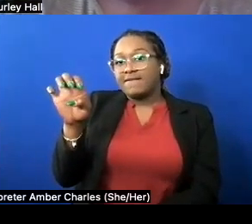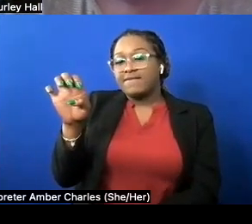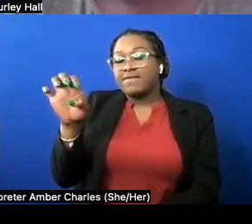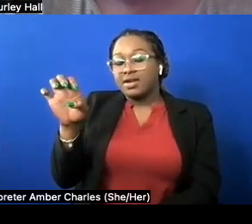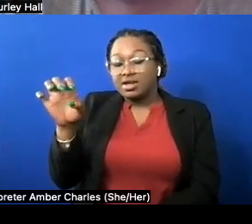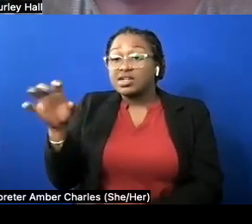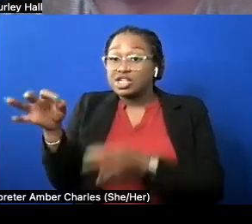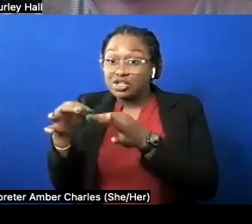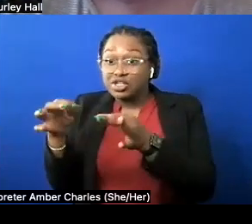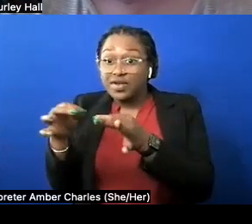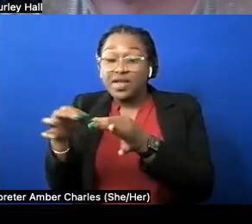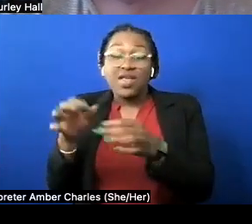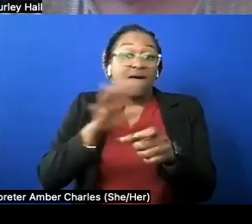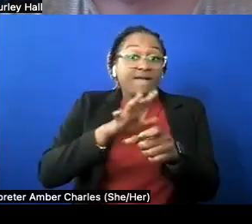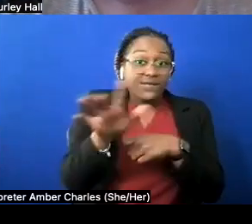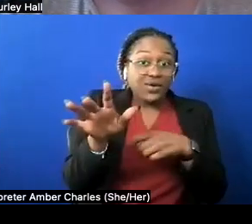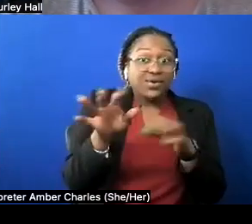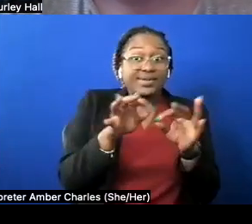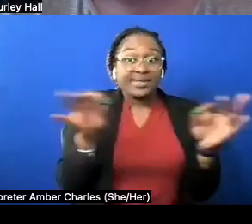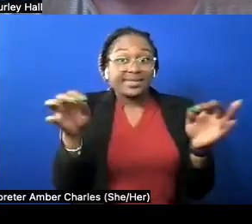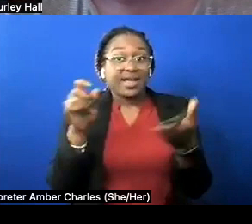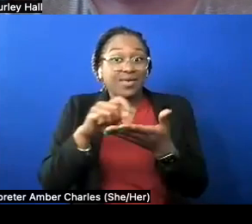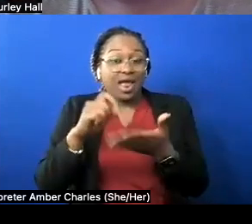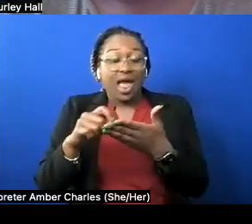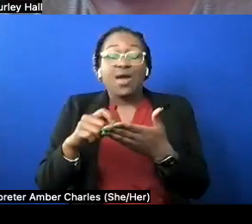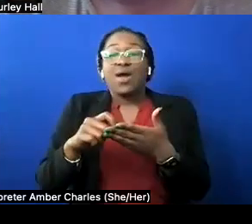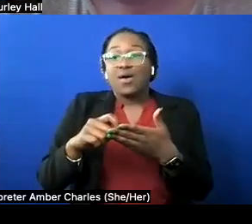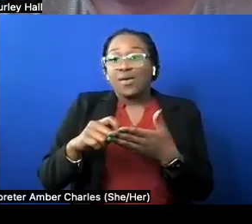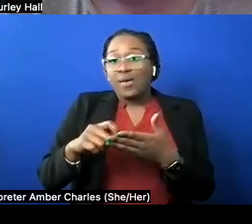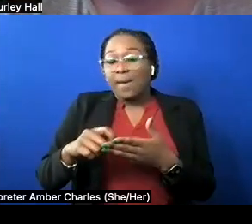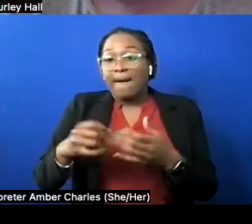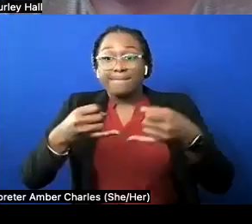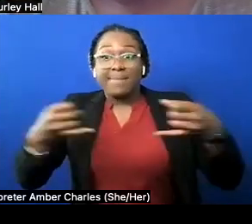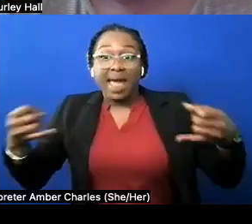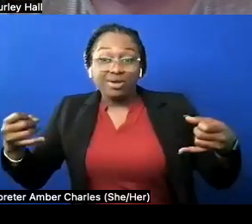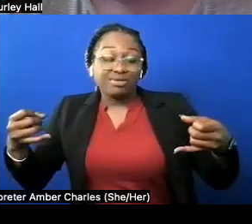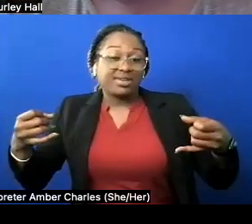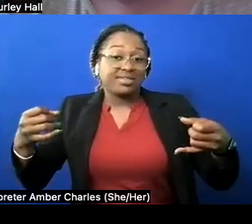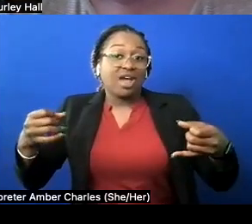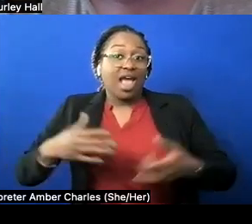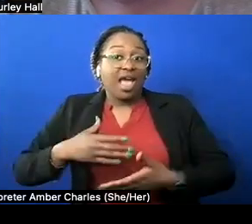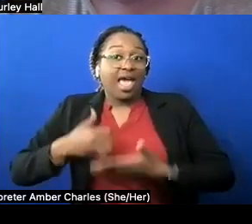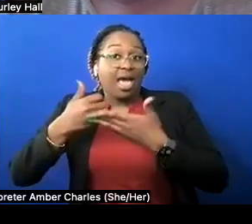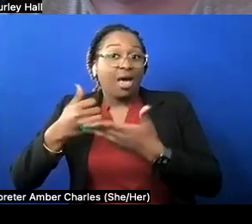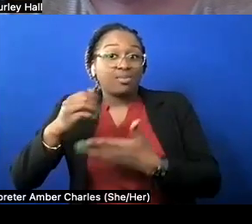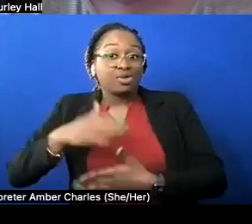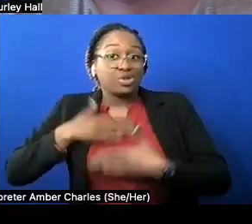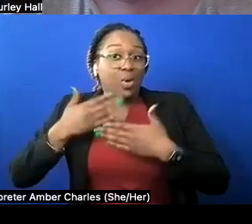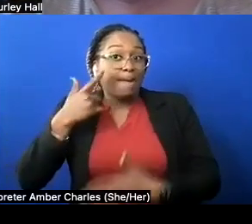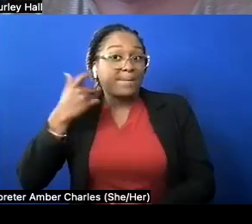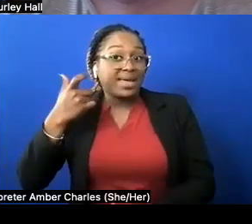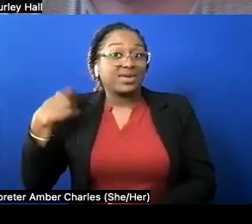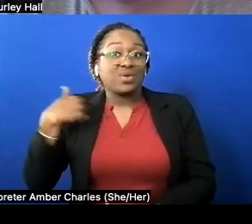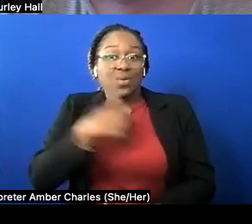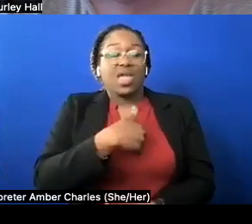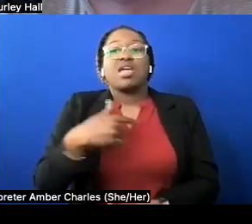is boundaries are guardrails for joy because we are deserving. We are deserving by dint